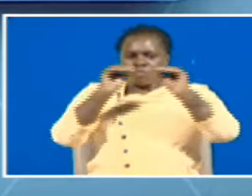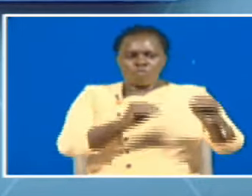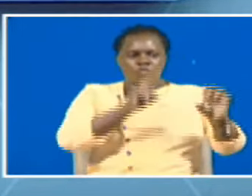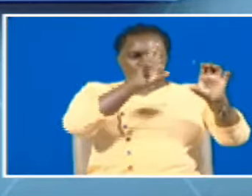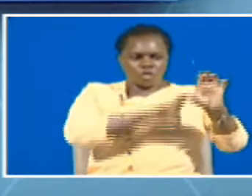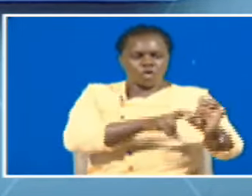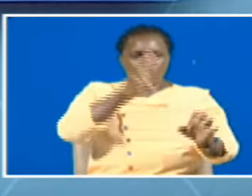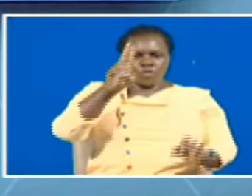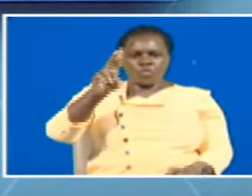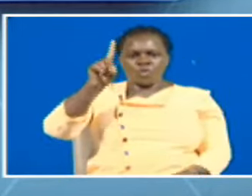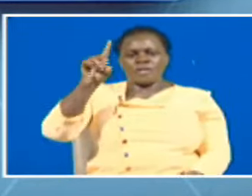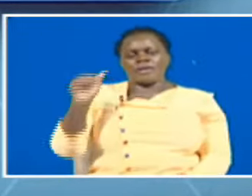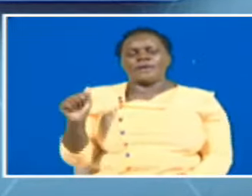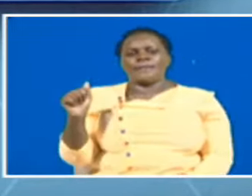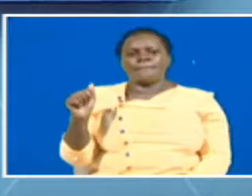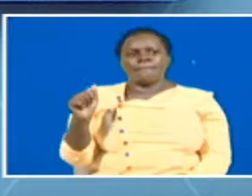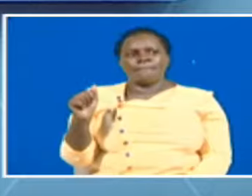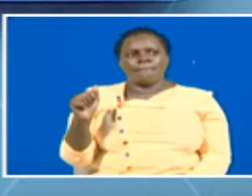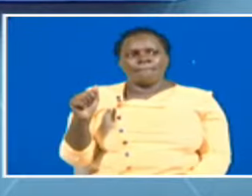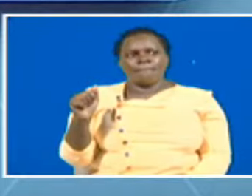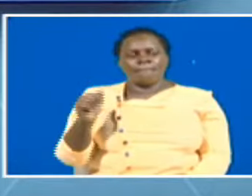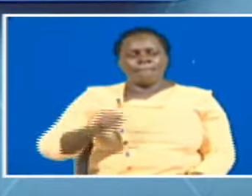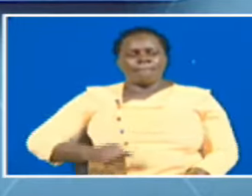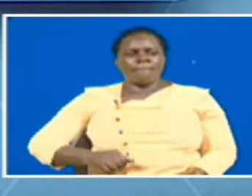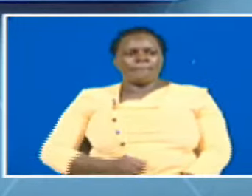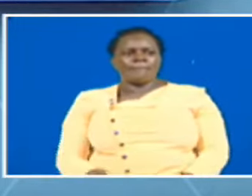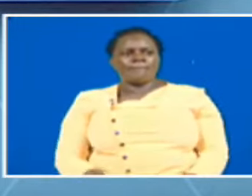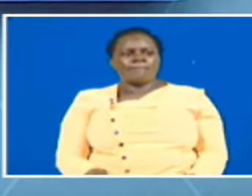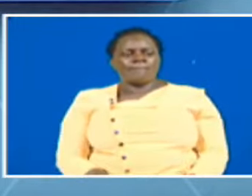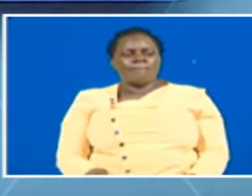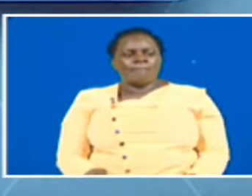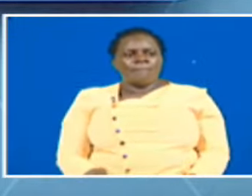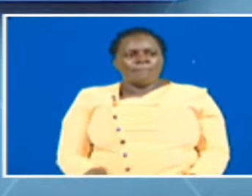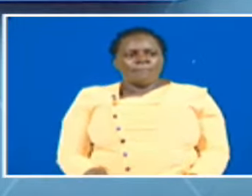of the Kenyan Constitution. Here is Clement Masombo with more.